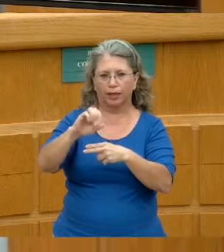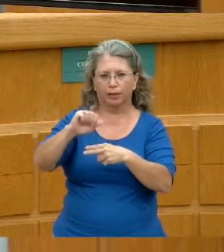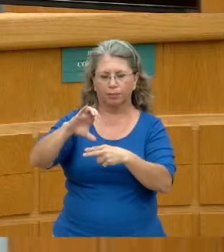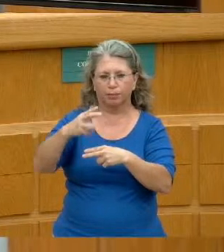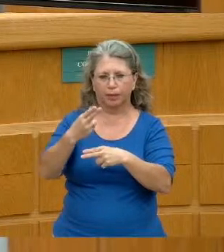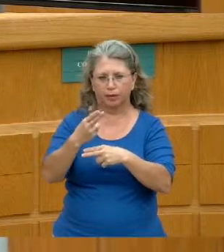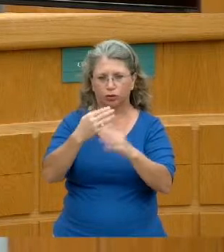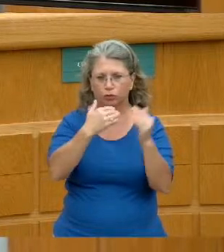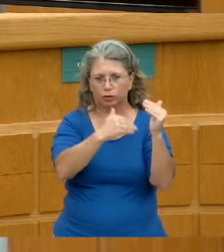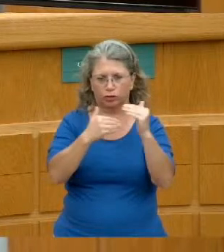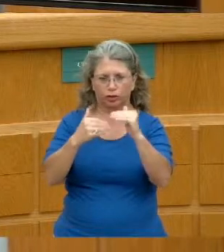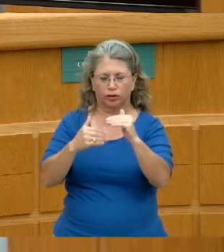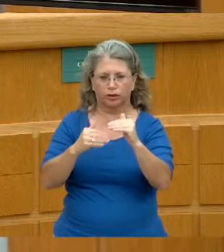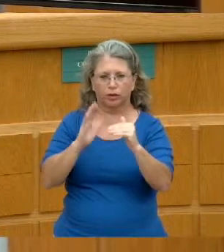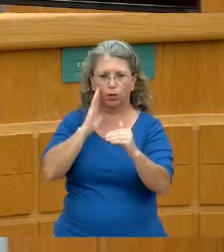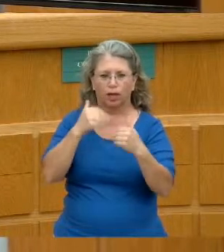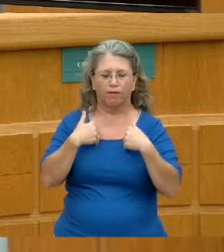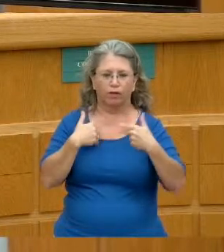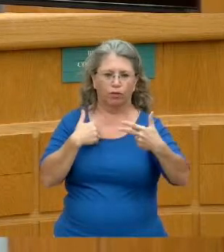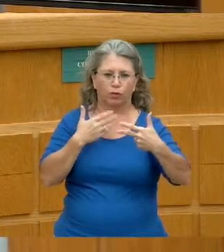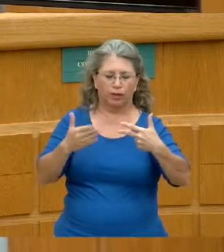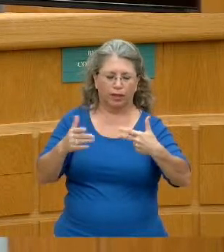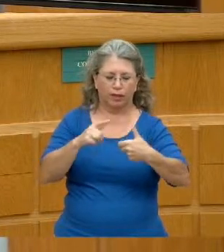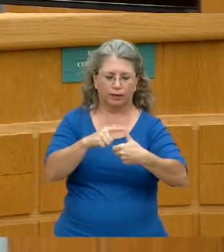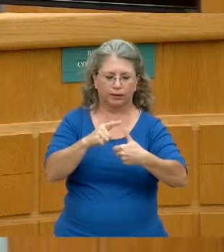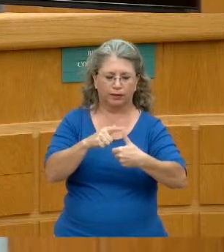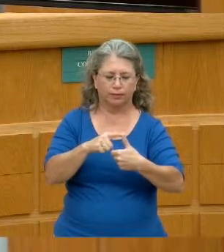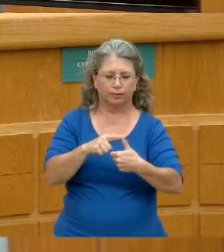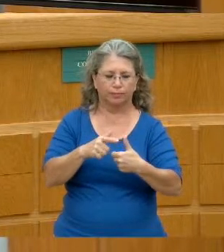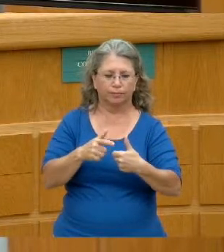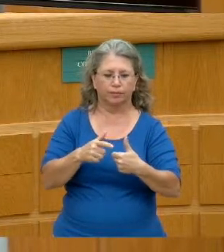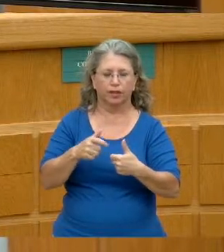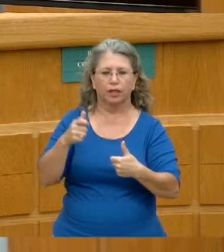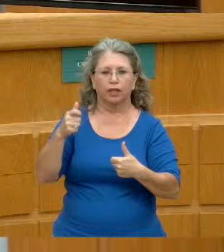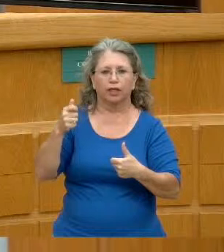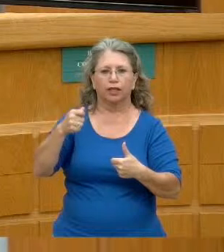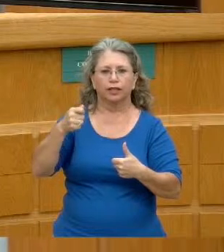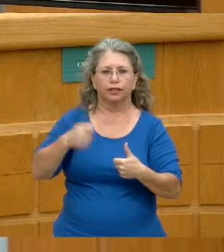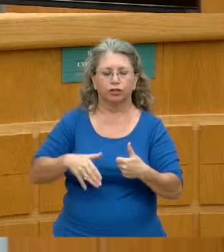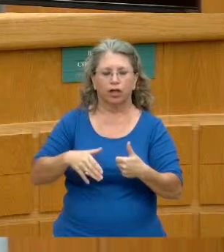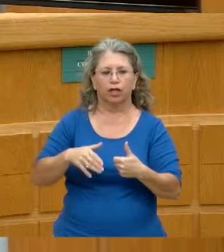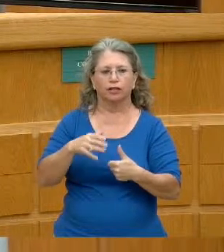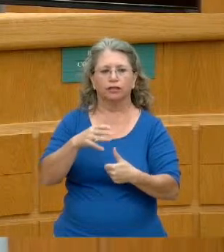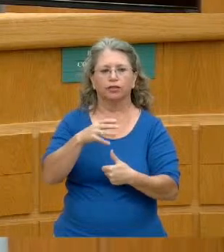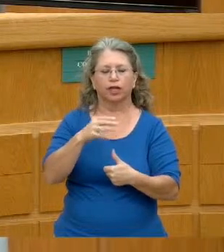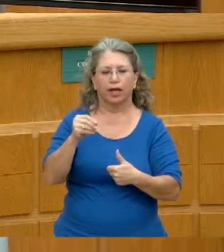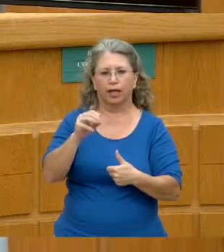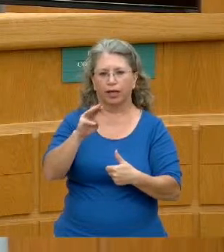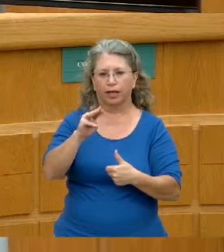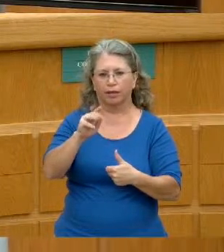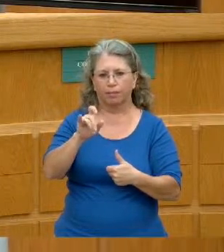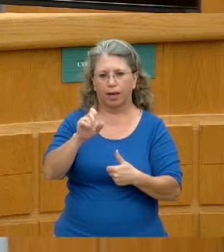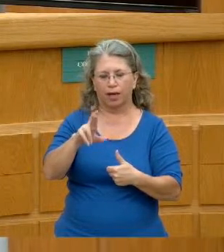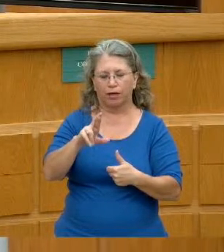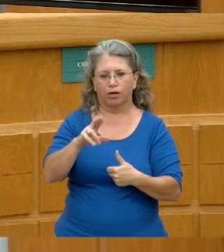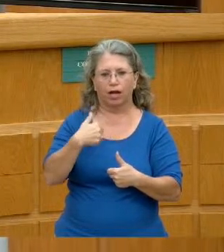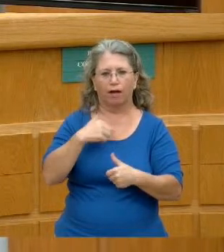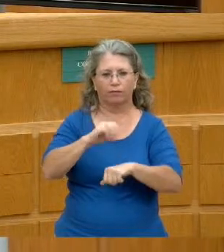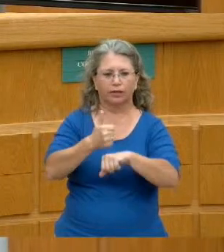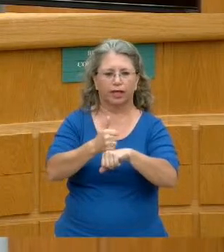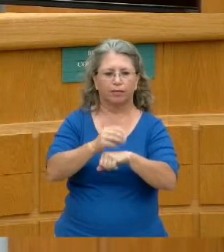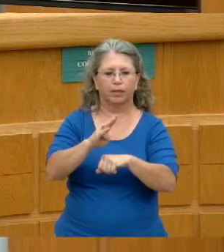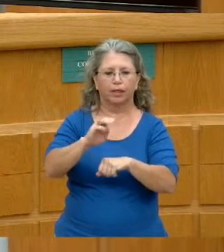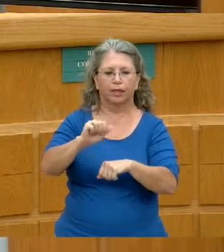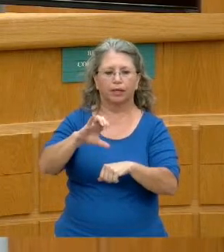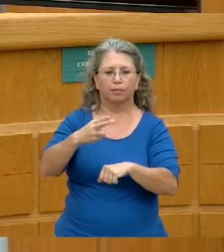we're going to cover. The judge and reciprocating the mayor have put into place beach access